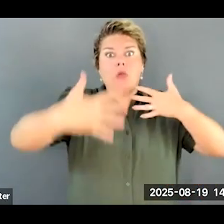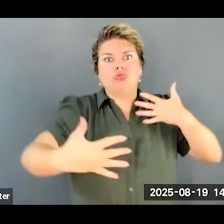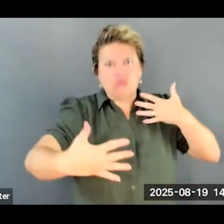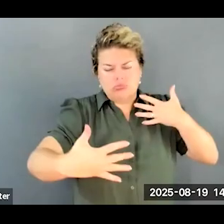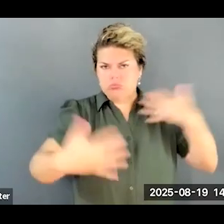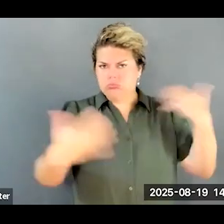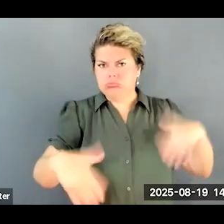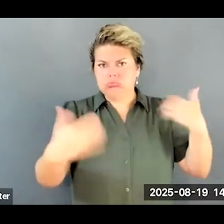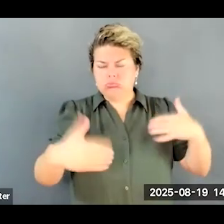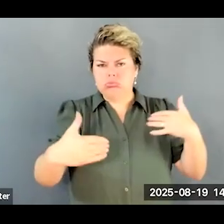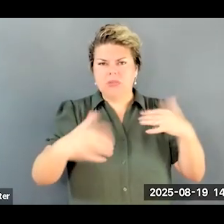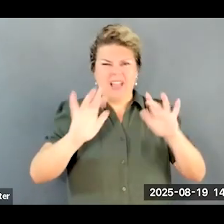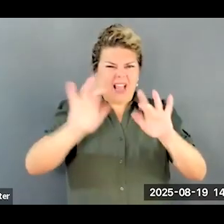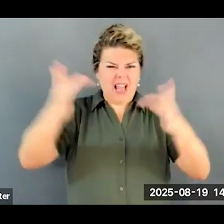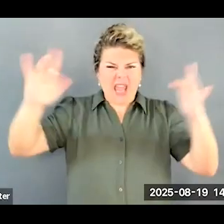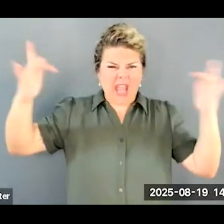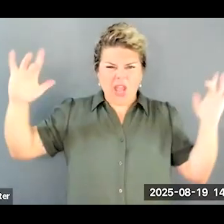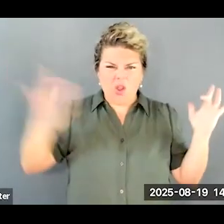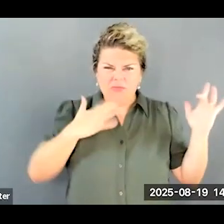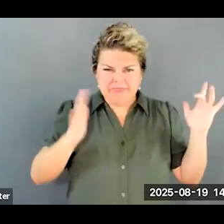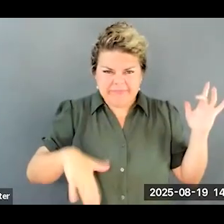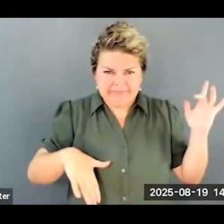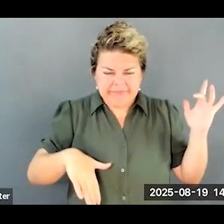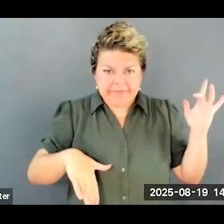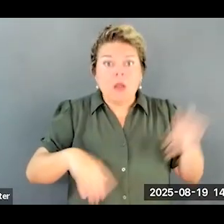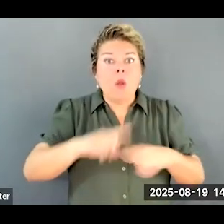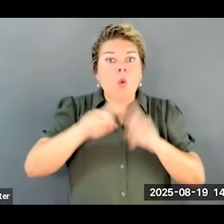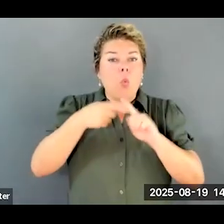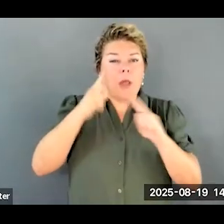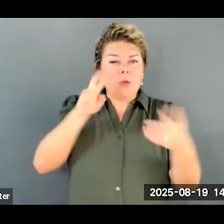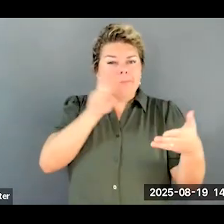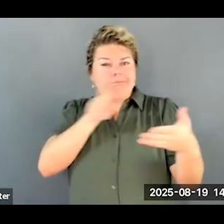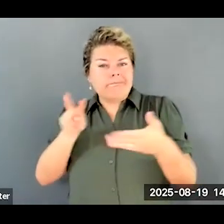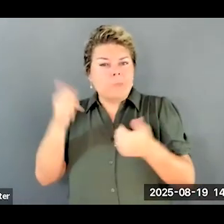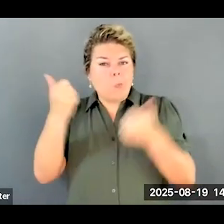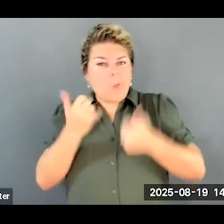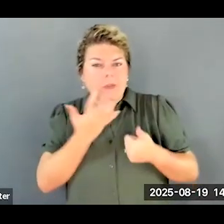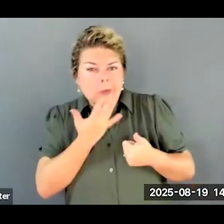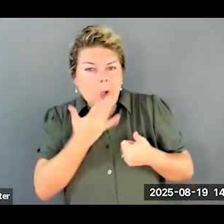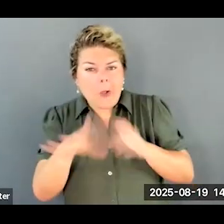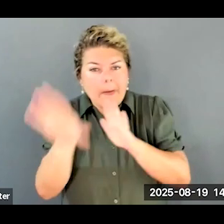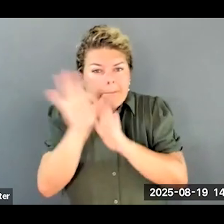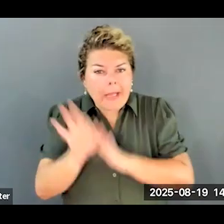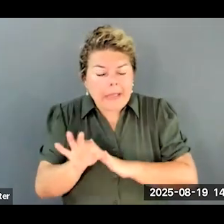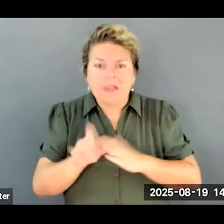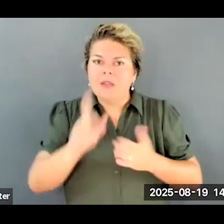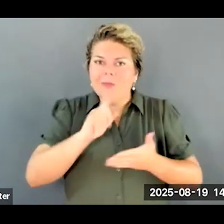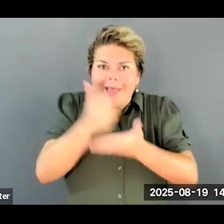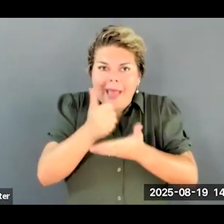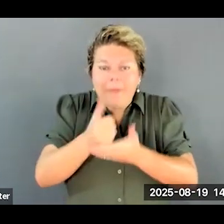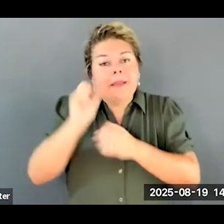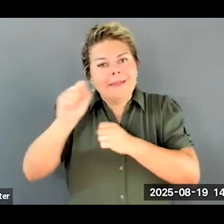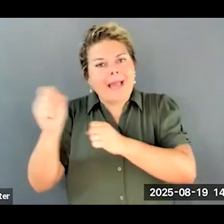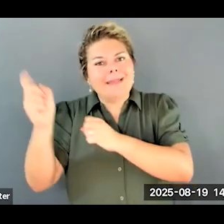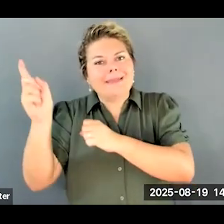and lead to a screen glare. When you are trying to select which color you want to have available, it's really helpful if you download the